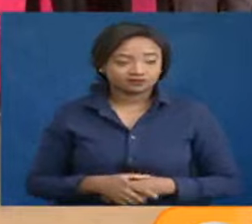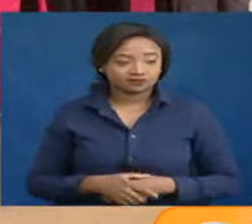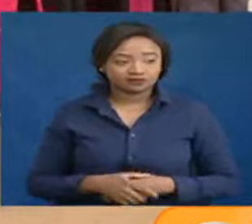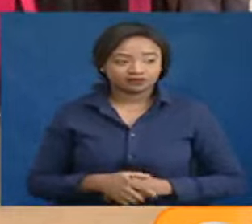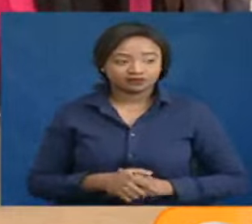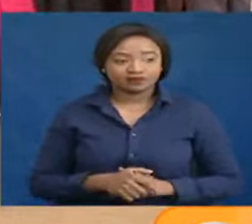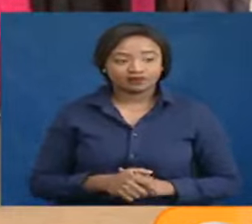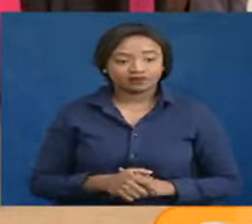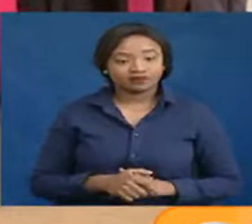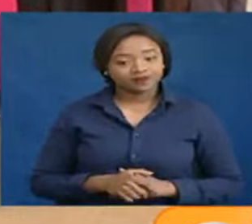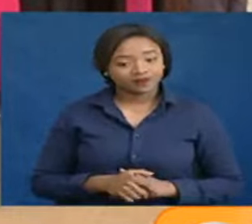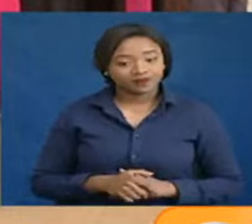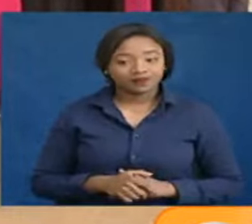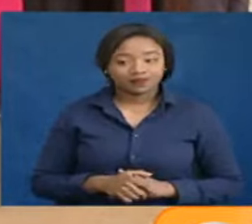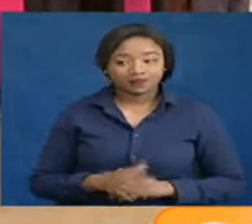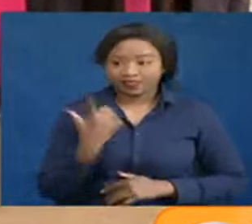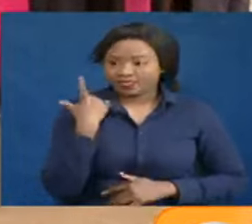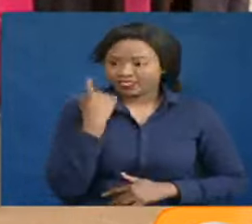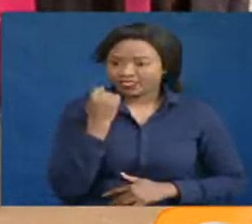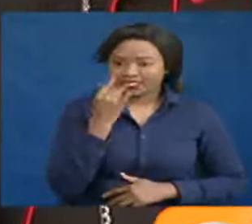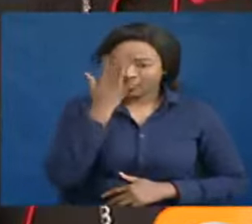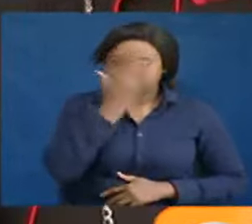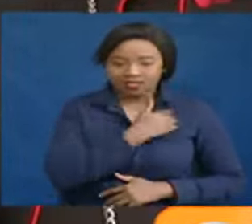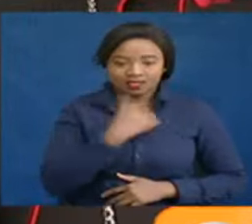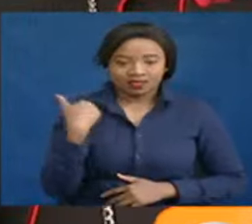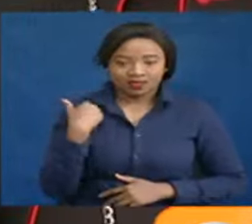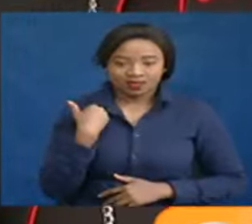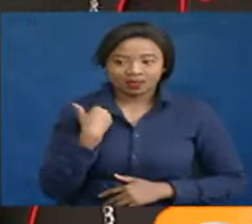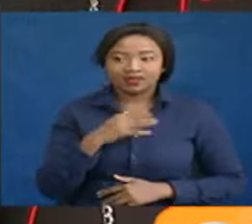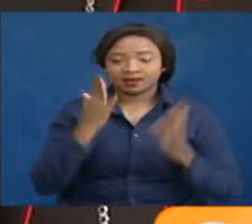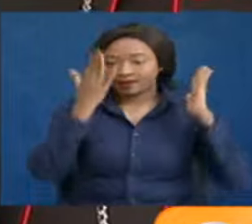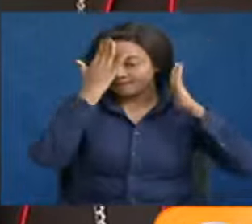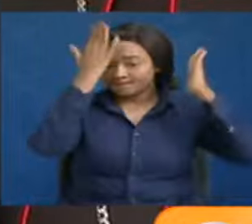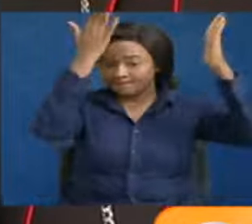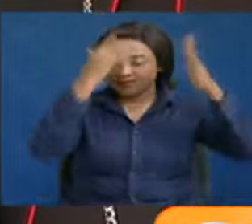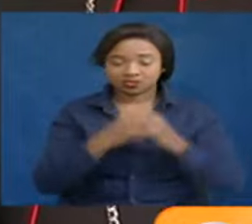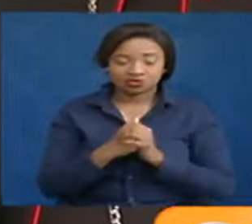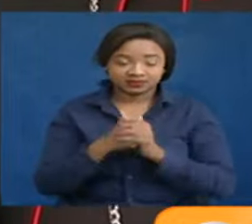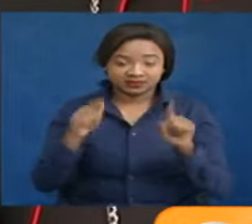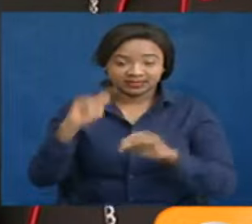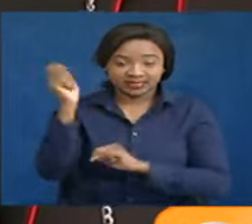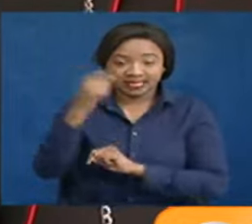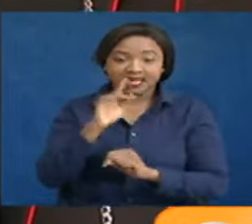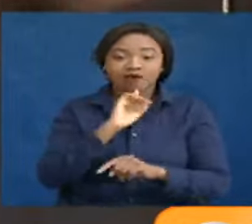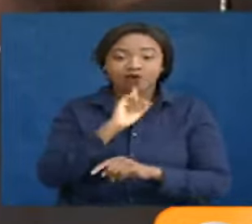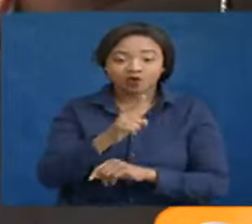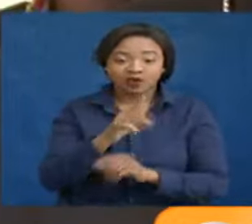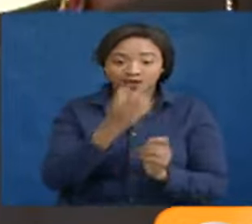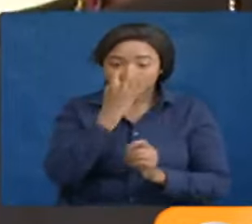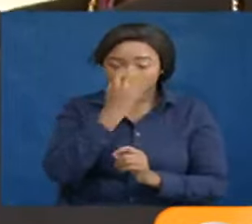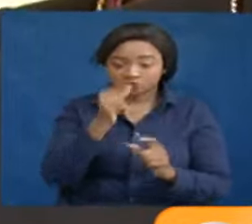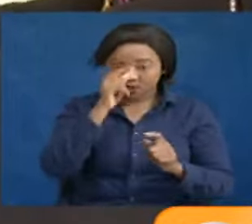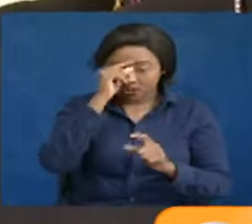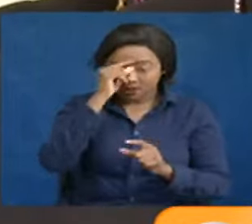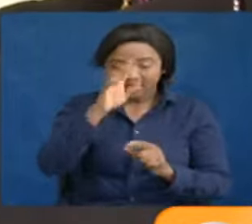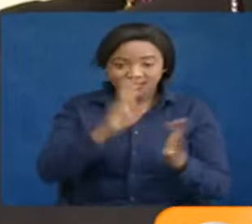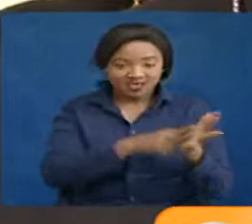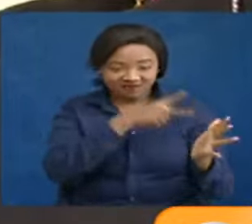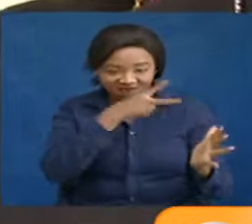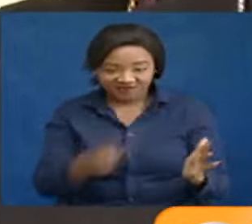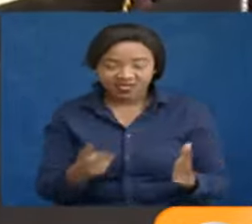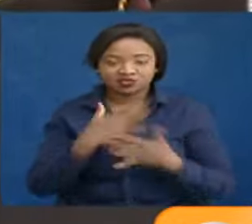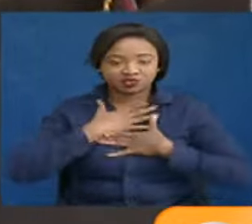A few days after Catholic bishops in Kenya called out President William Ruto's administration for failing to honor its